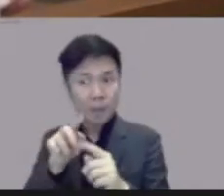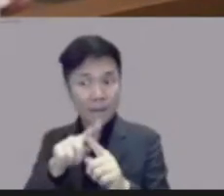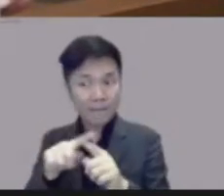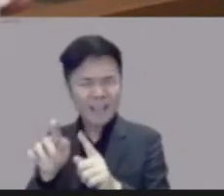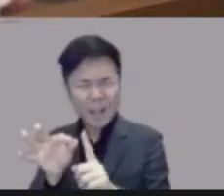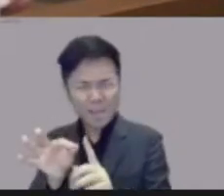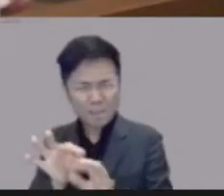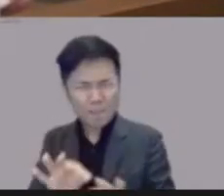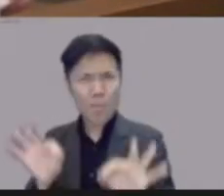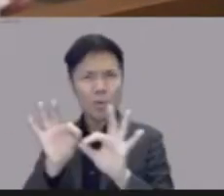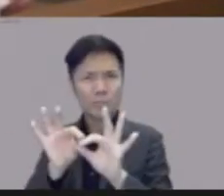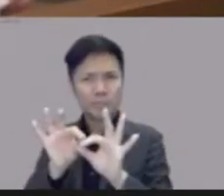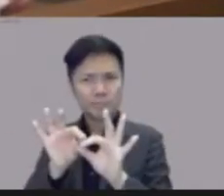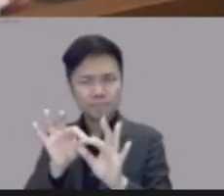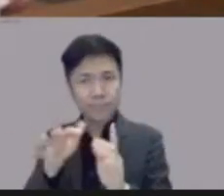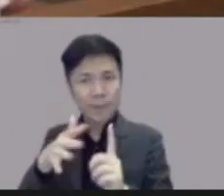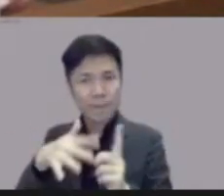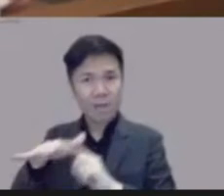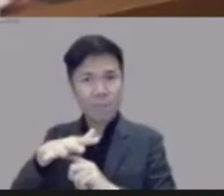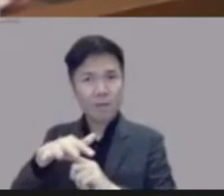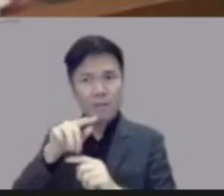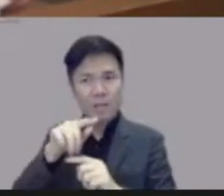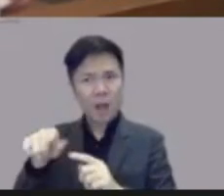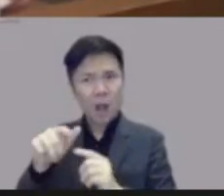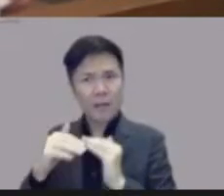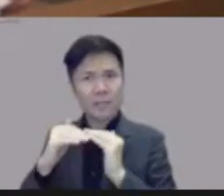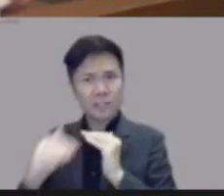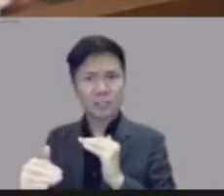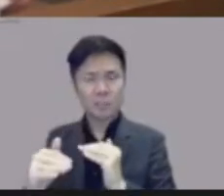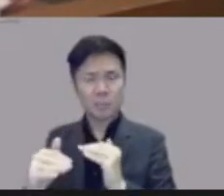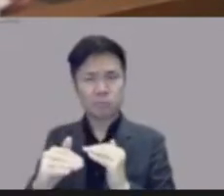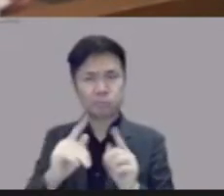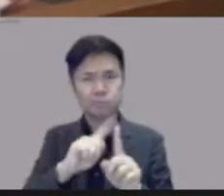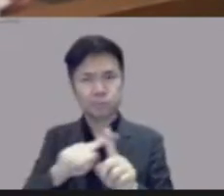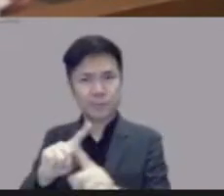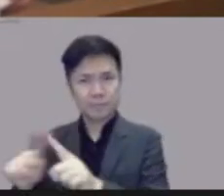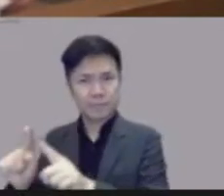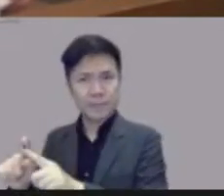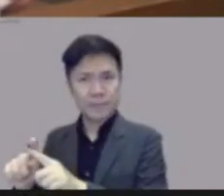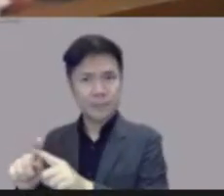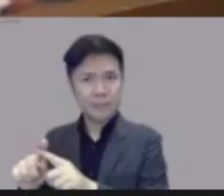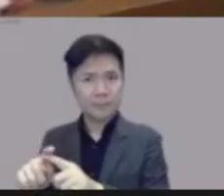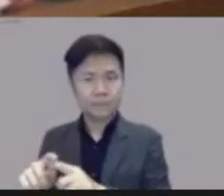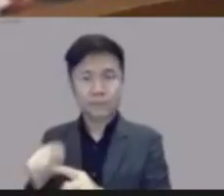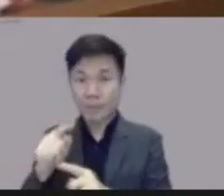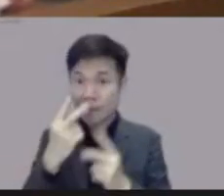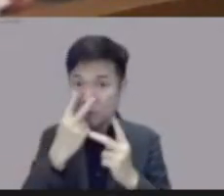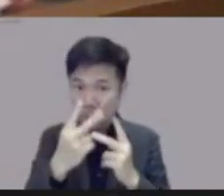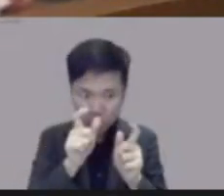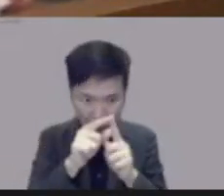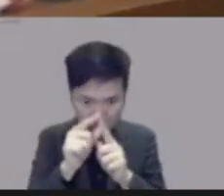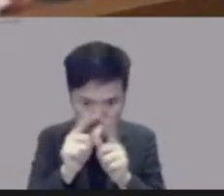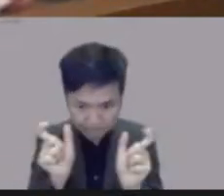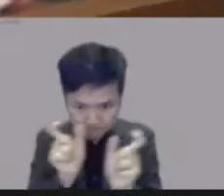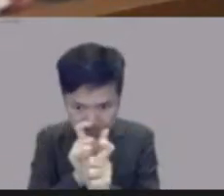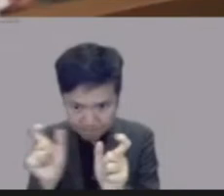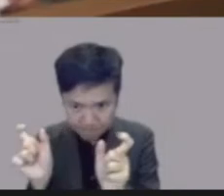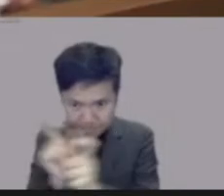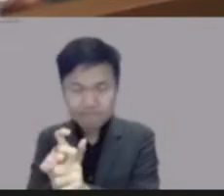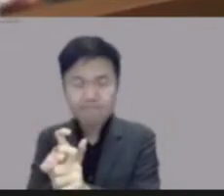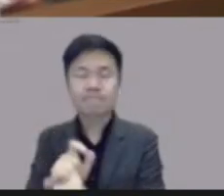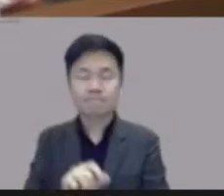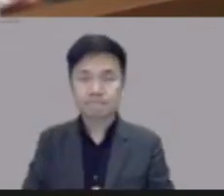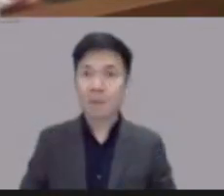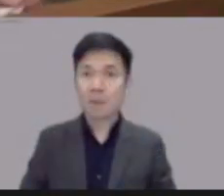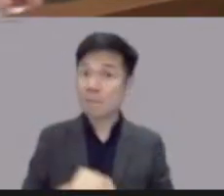and sustainable areas to complete to keep Synergy with the whole uh